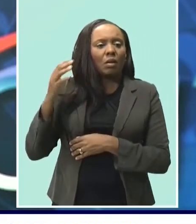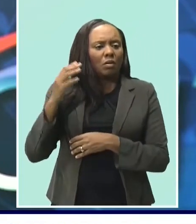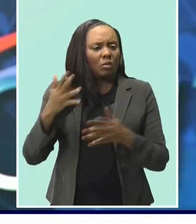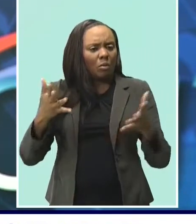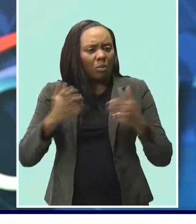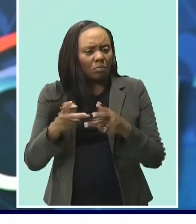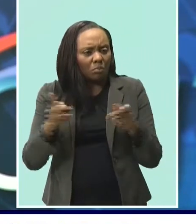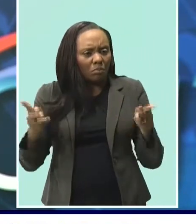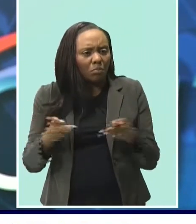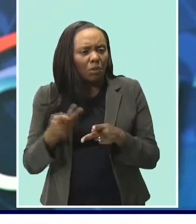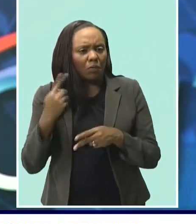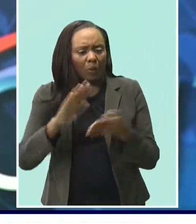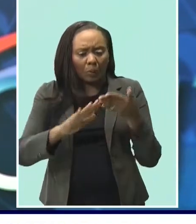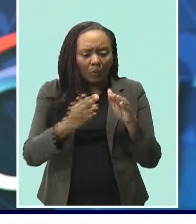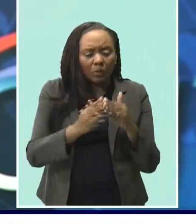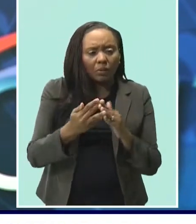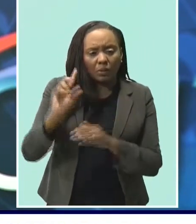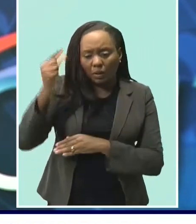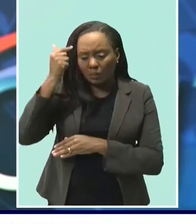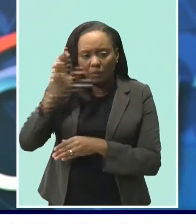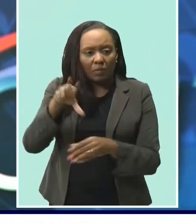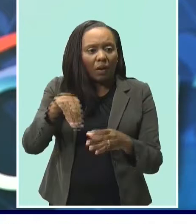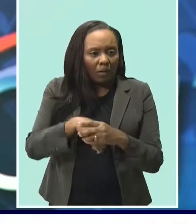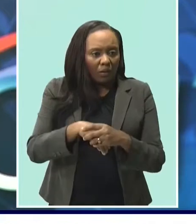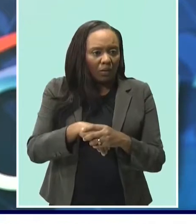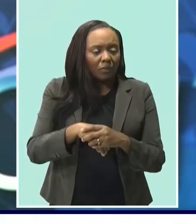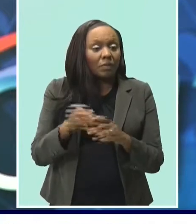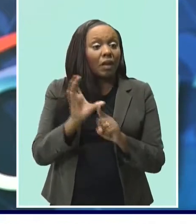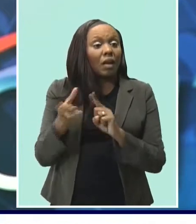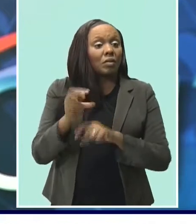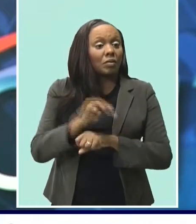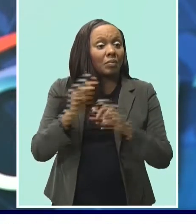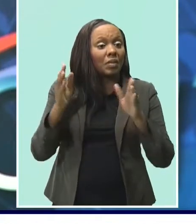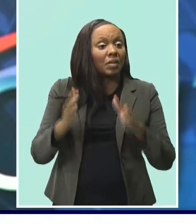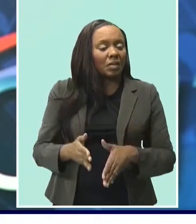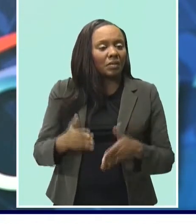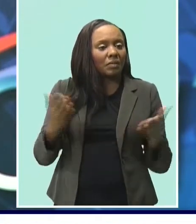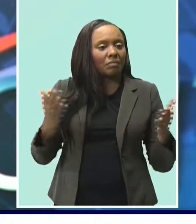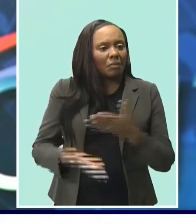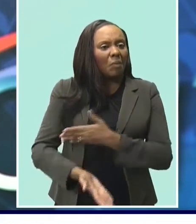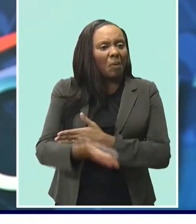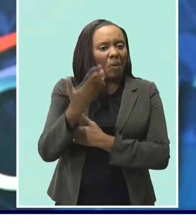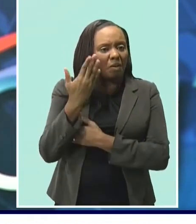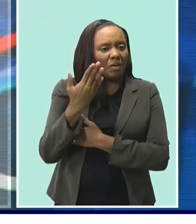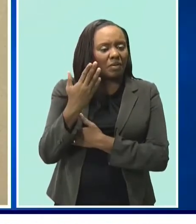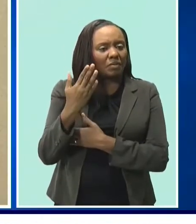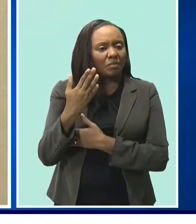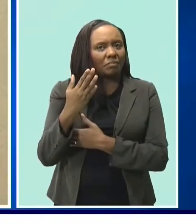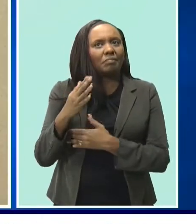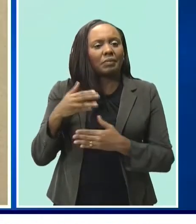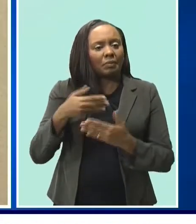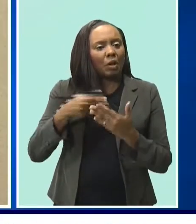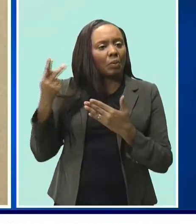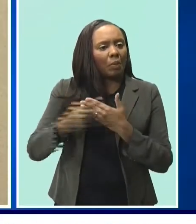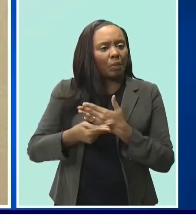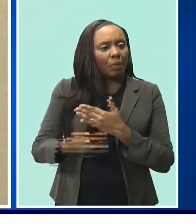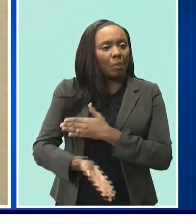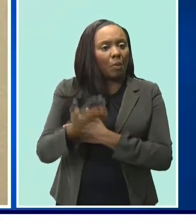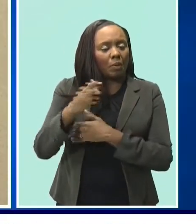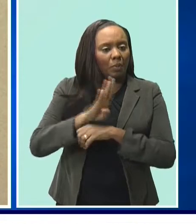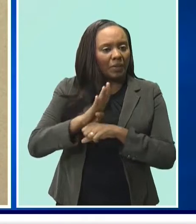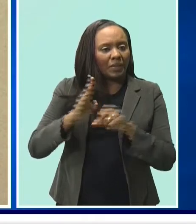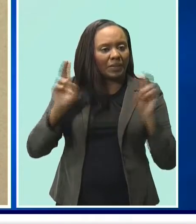former neighbors had died of COVID-19 in the United States. We grow together, we work together, we worship together.